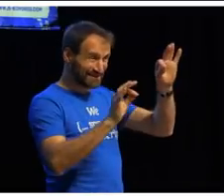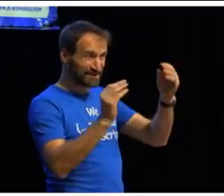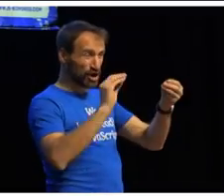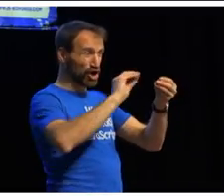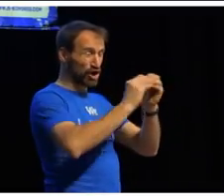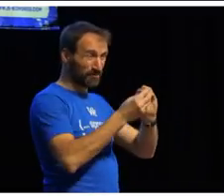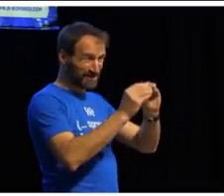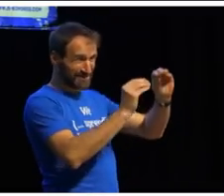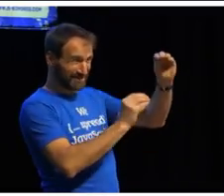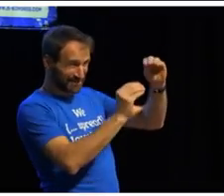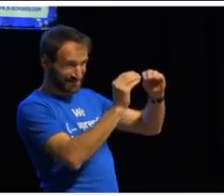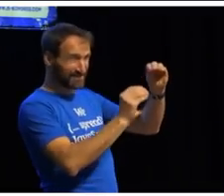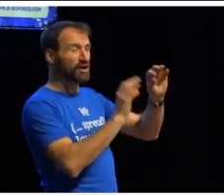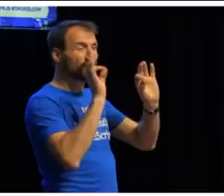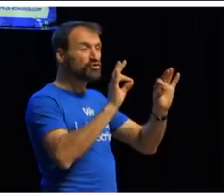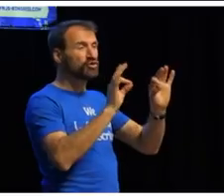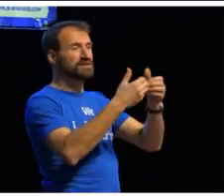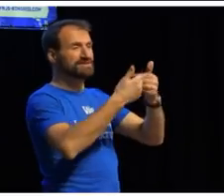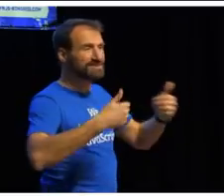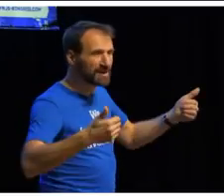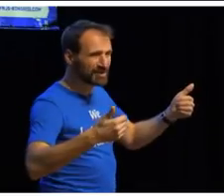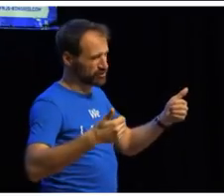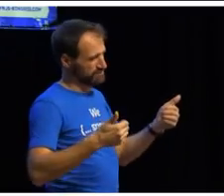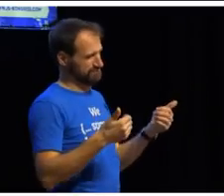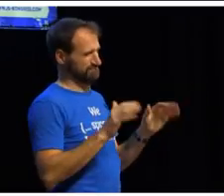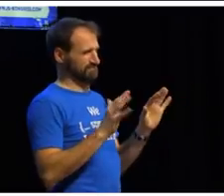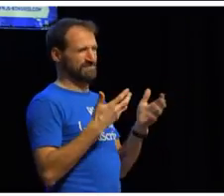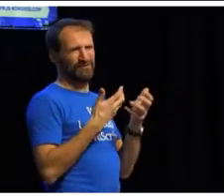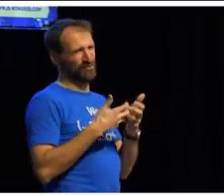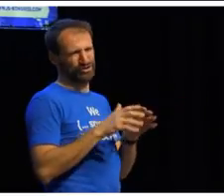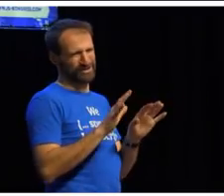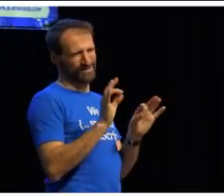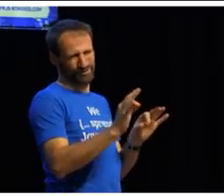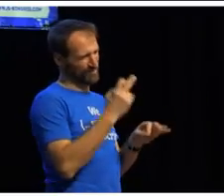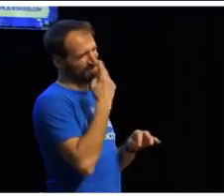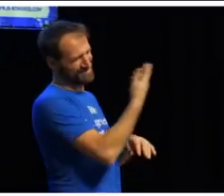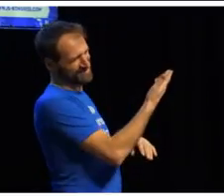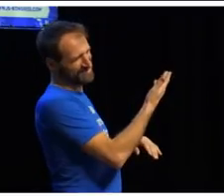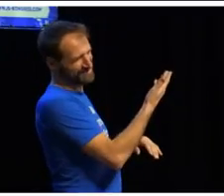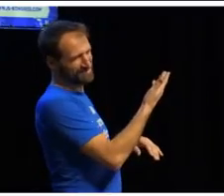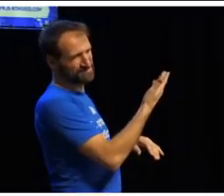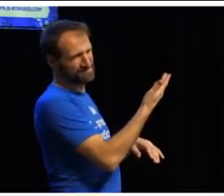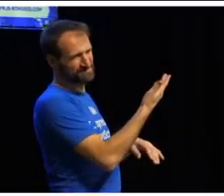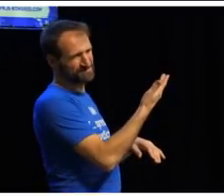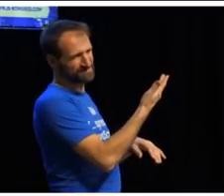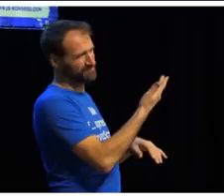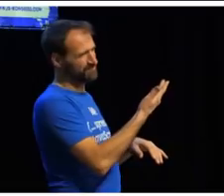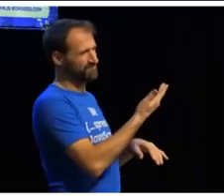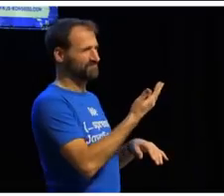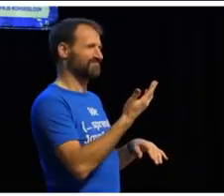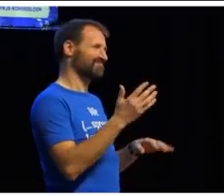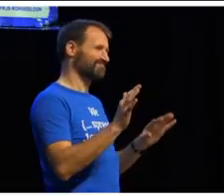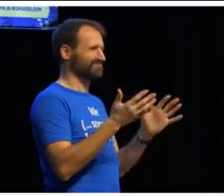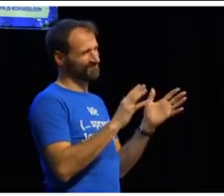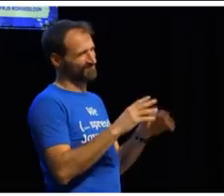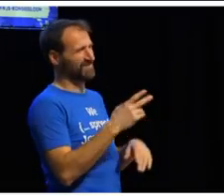separation, and I think this is not going to work well, right? It does some stuff, it does this, and then you see both values are very